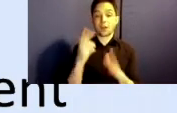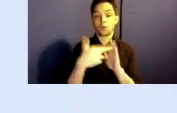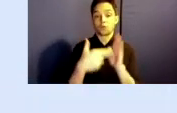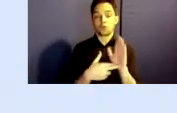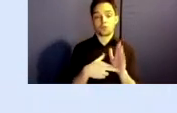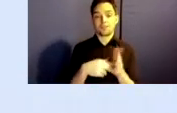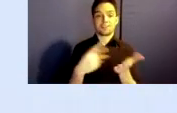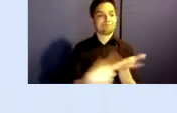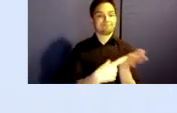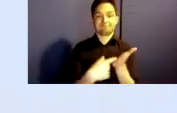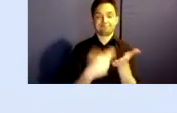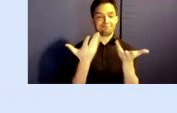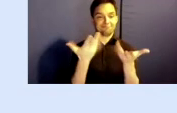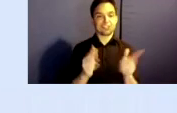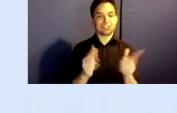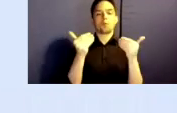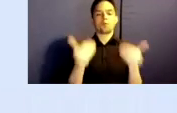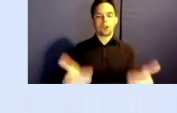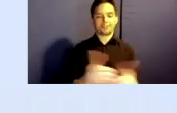engagement. Let's move on.